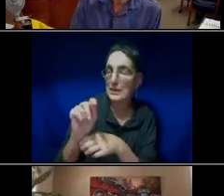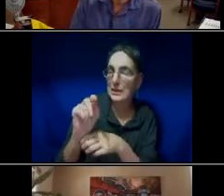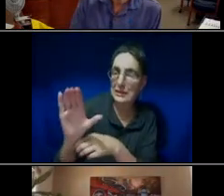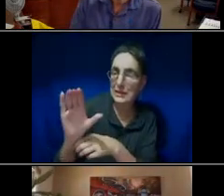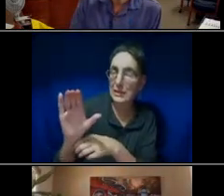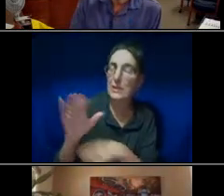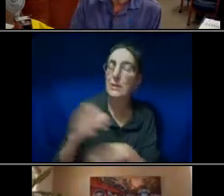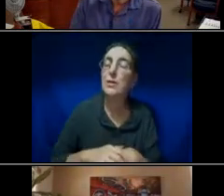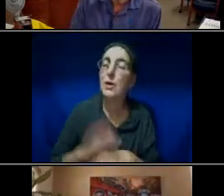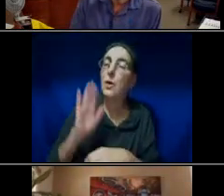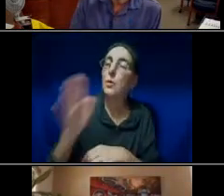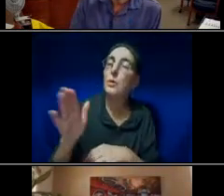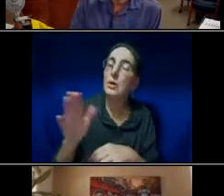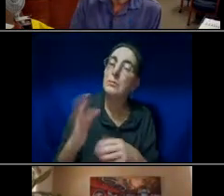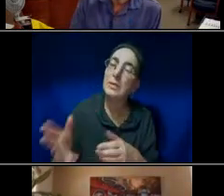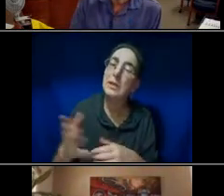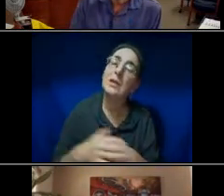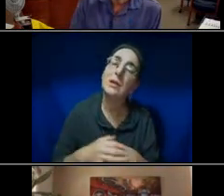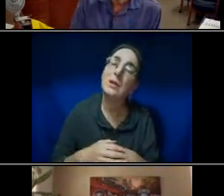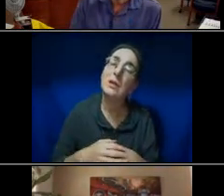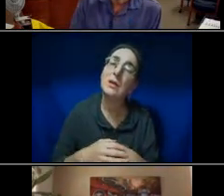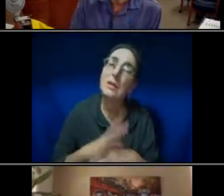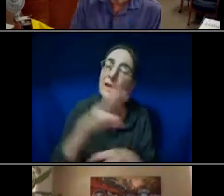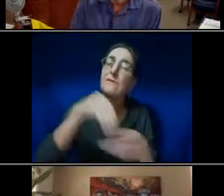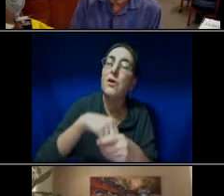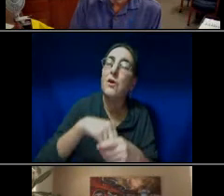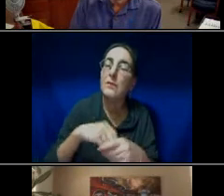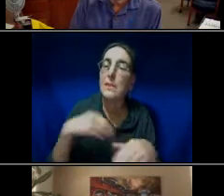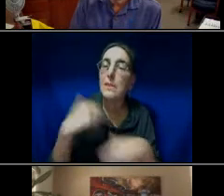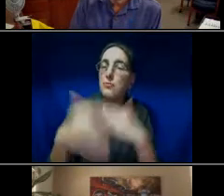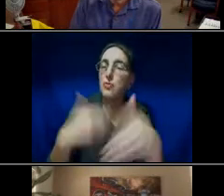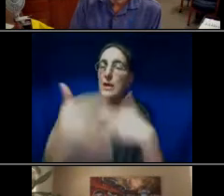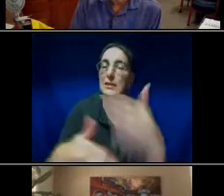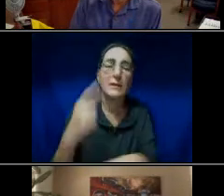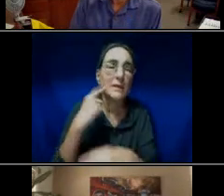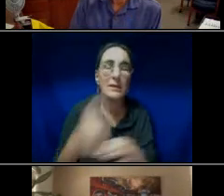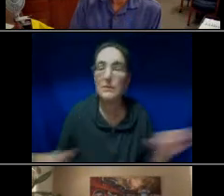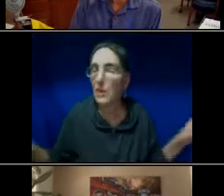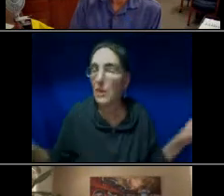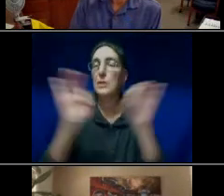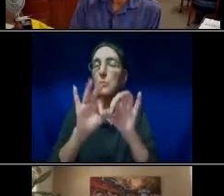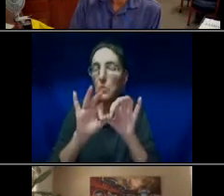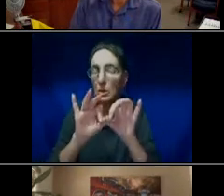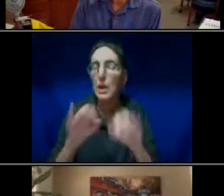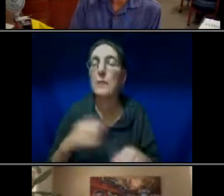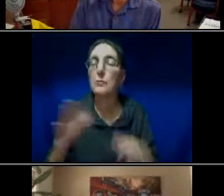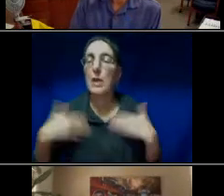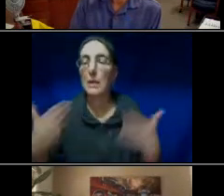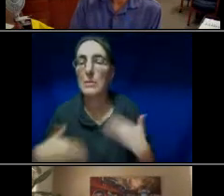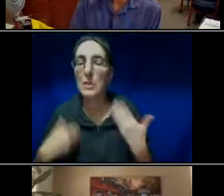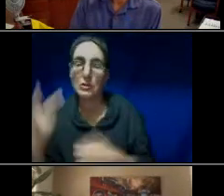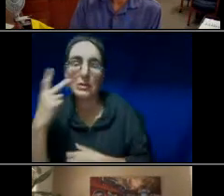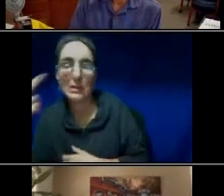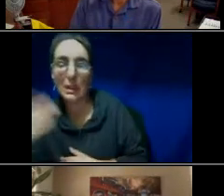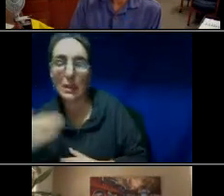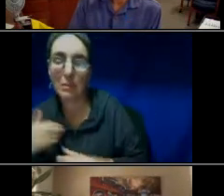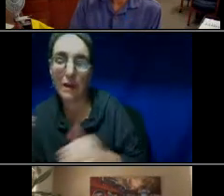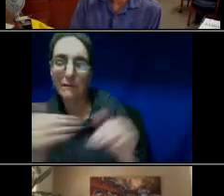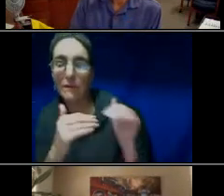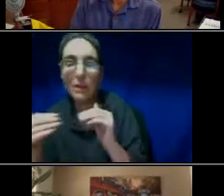be engaging in this process. I think it's extremely important, and I'm so glad to see my fellow commissioners